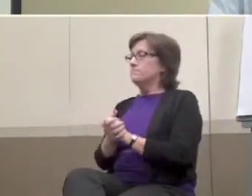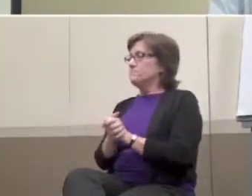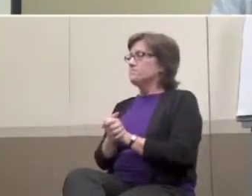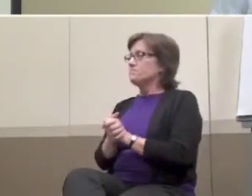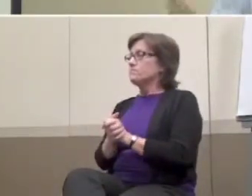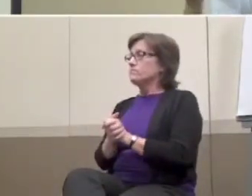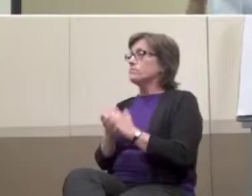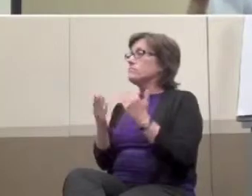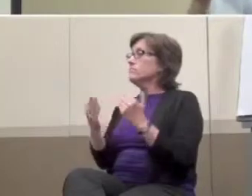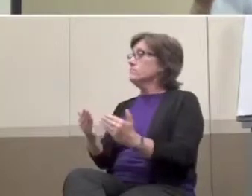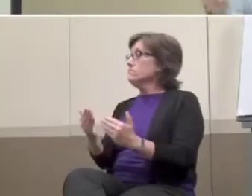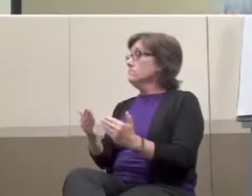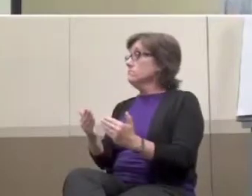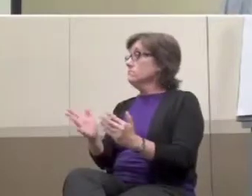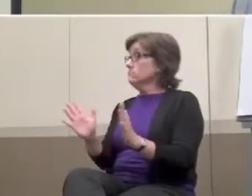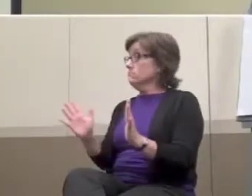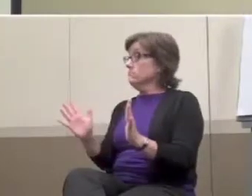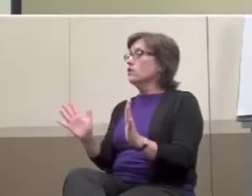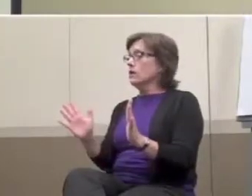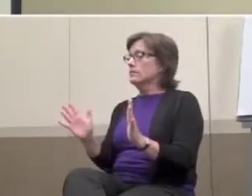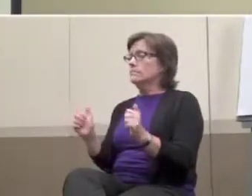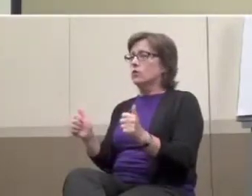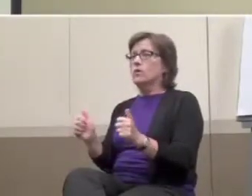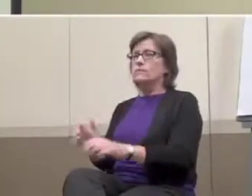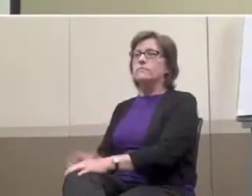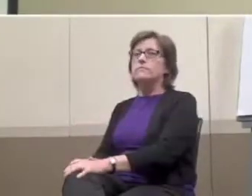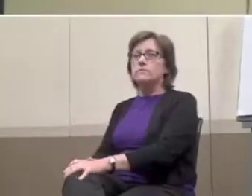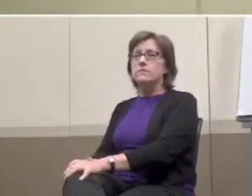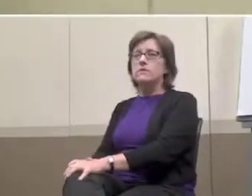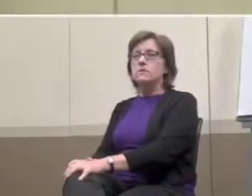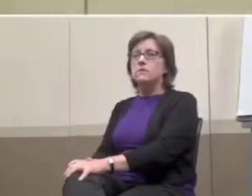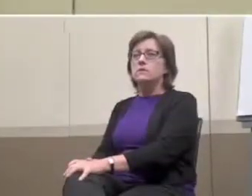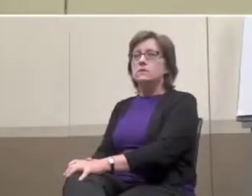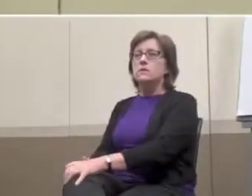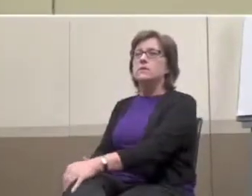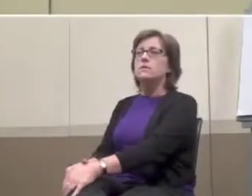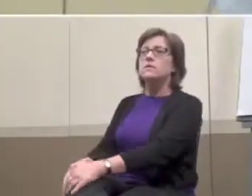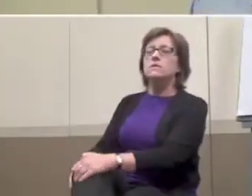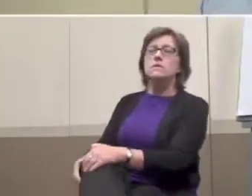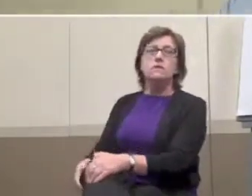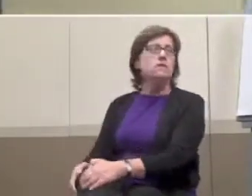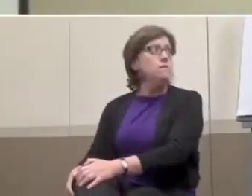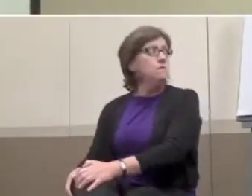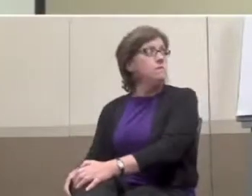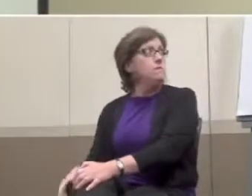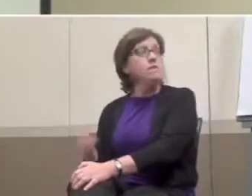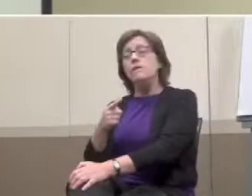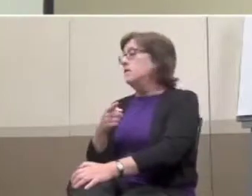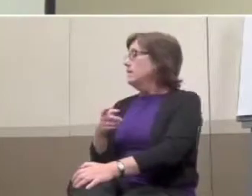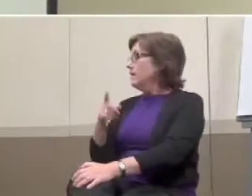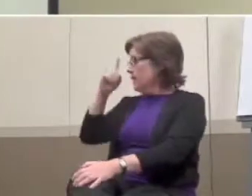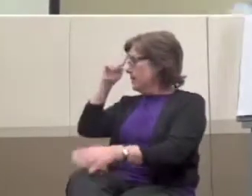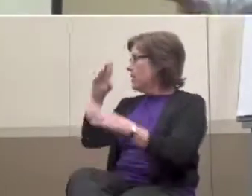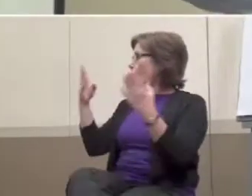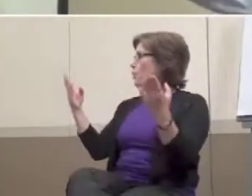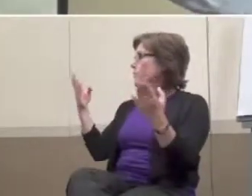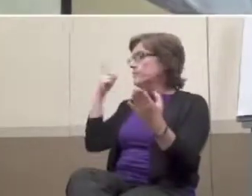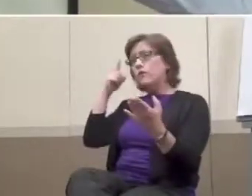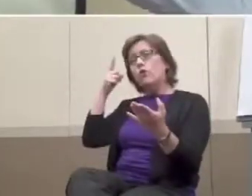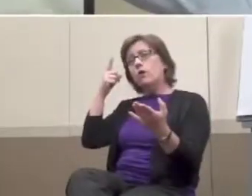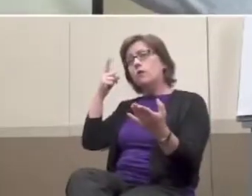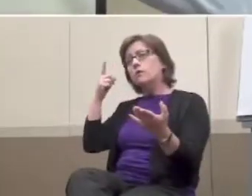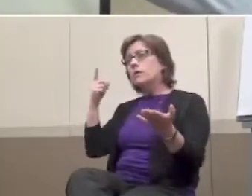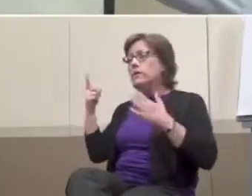Okay, can we move on? Cool. Okay, and then be open to compromise. So I put